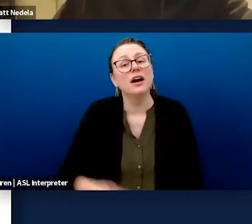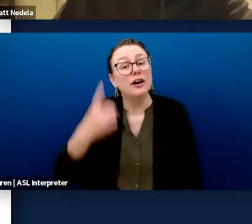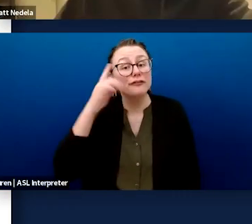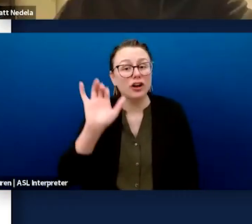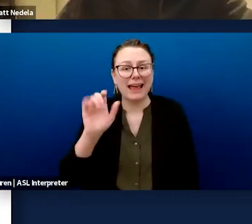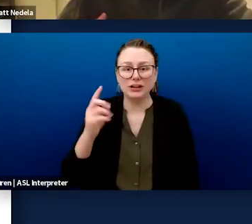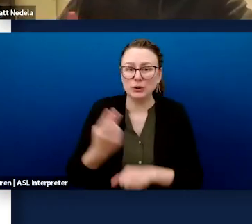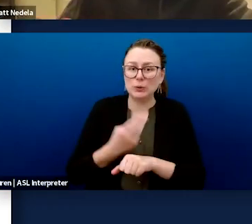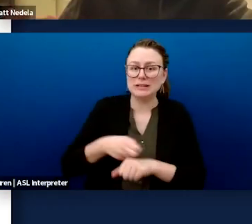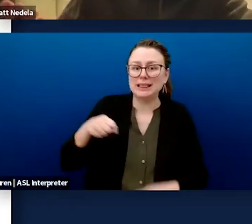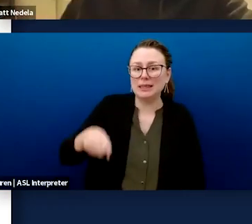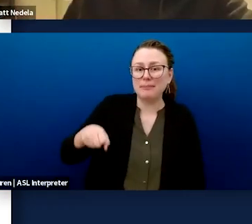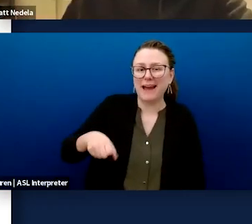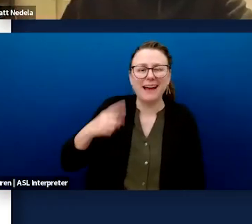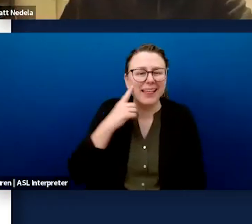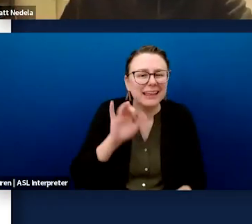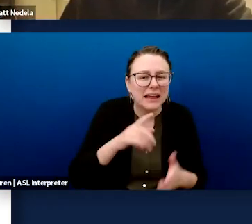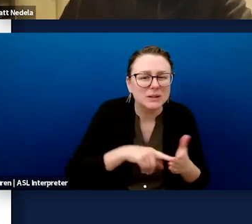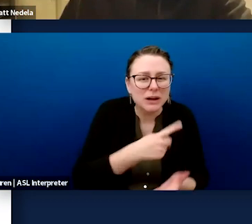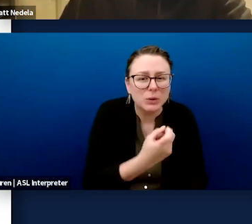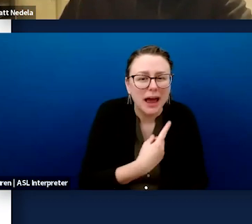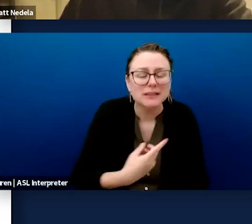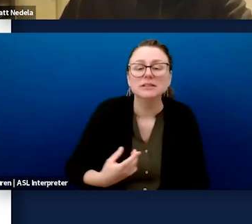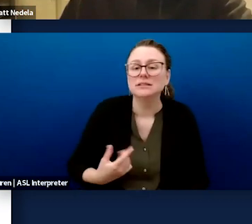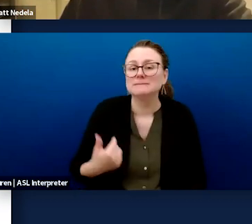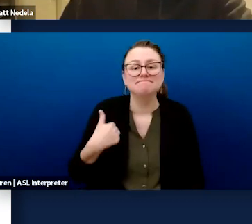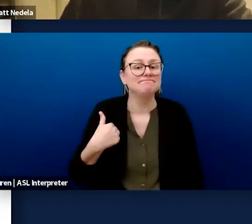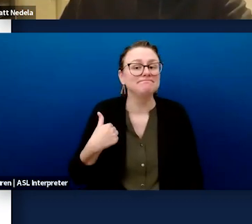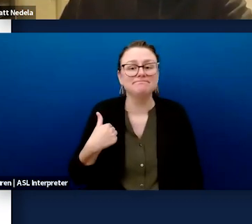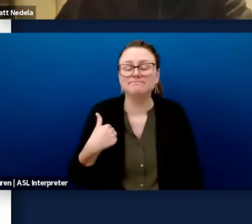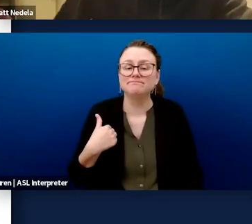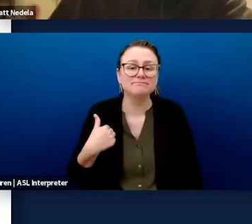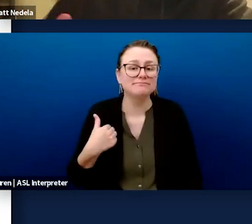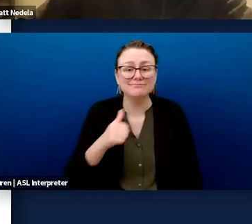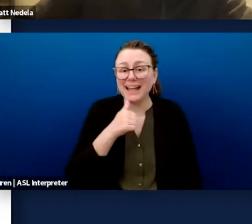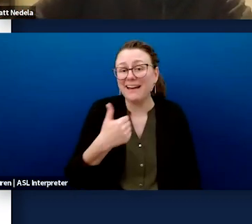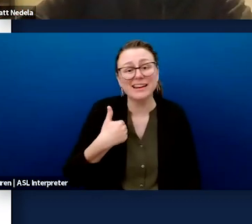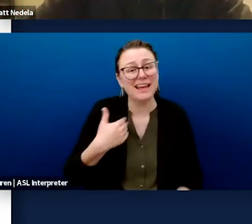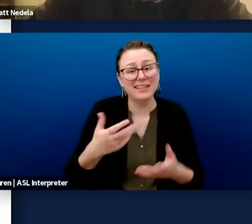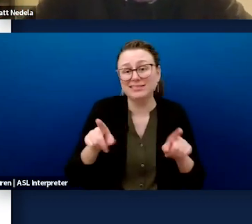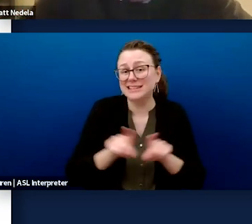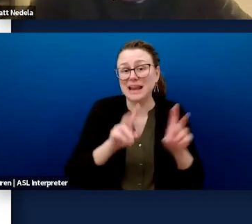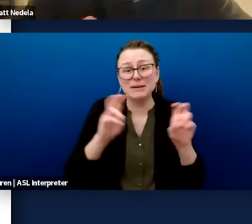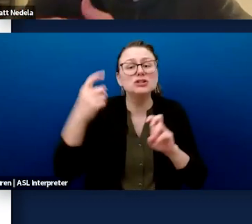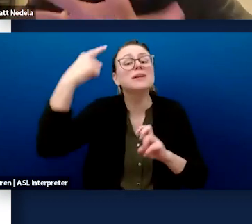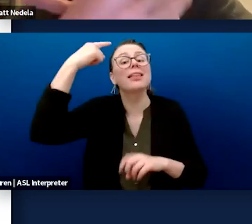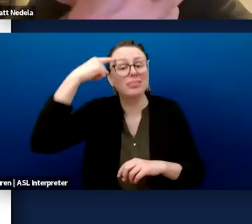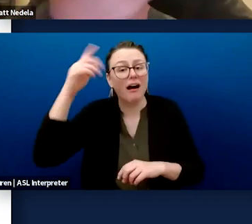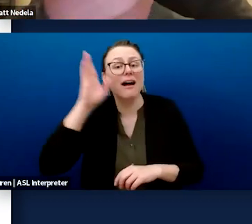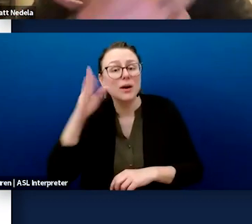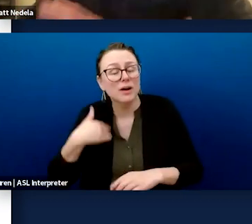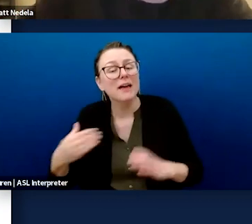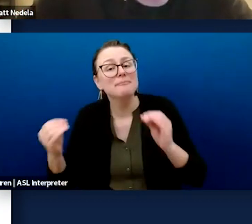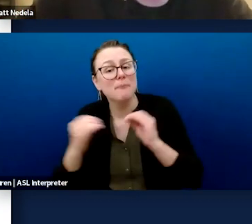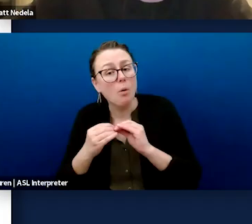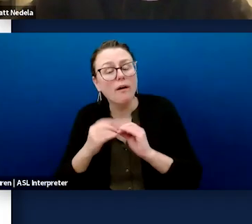the bag, I think that's what you asked. I haven't had as many issues as I thought I would. The